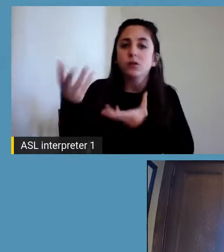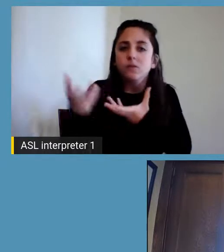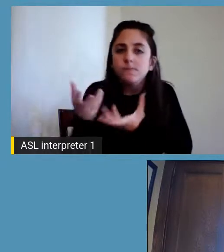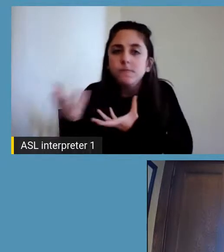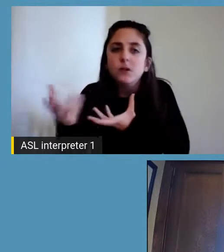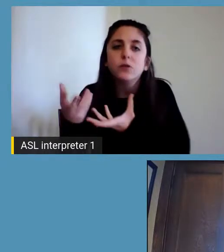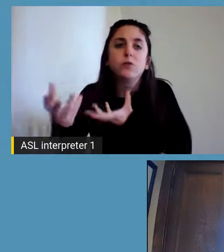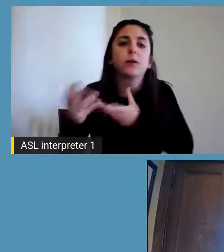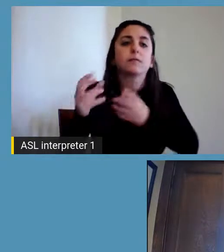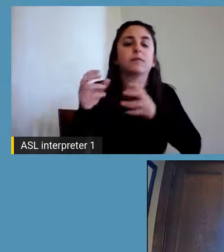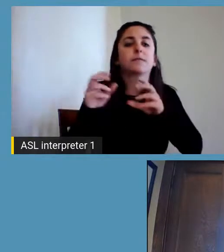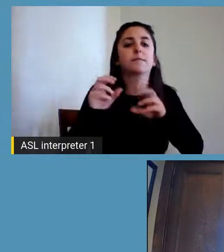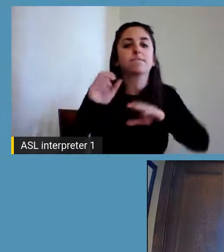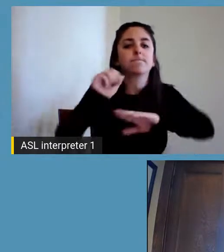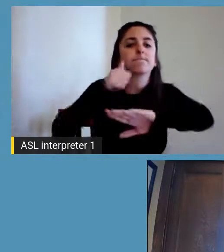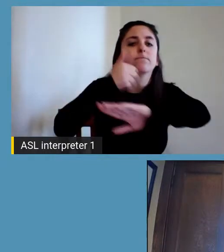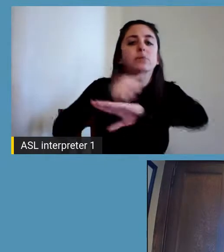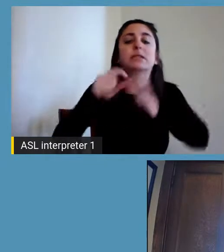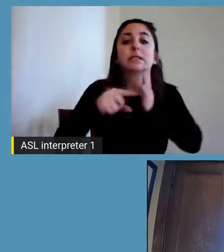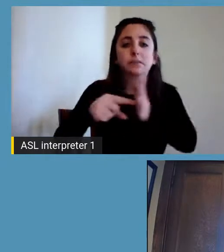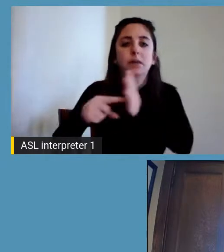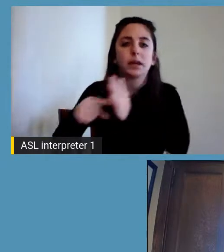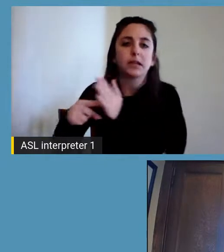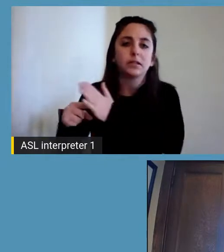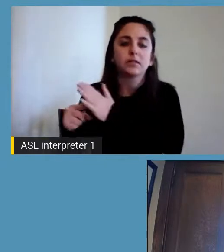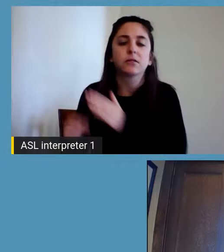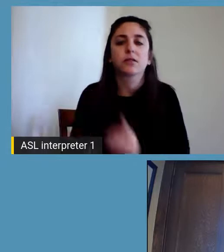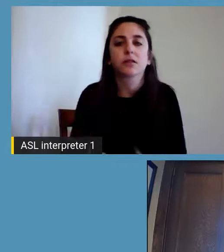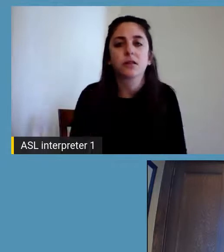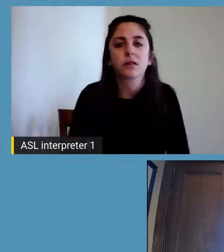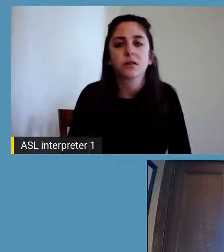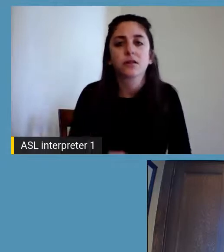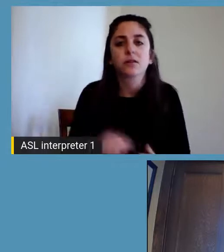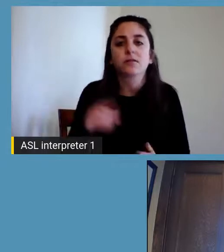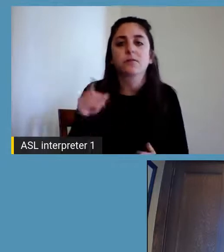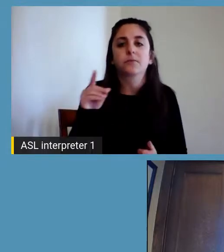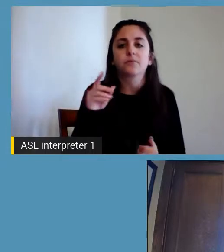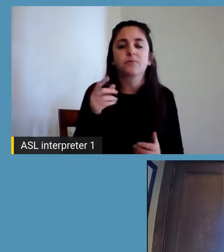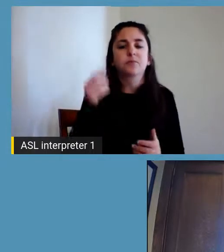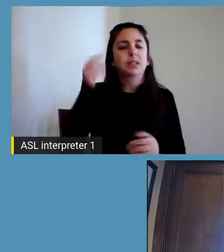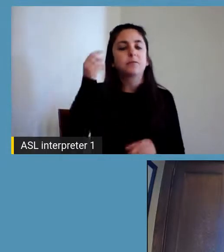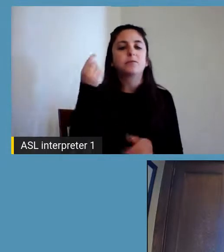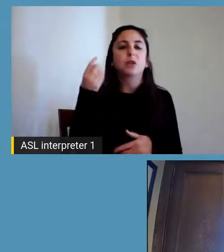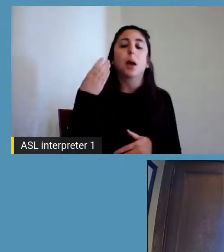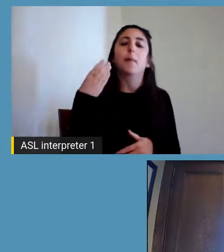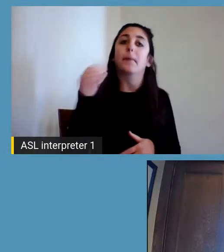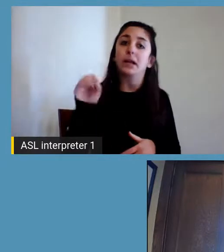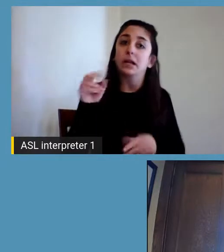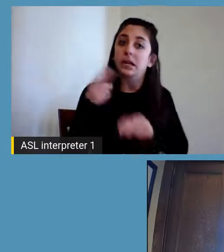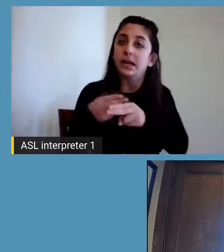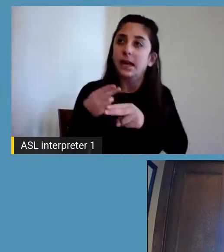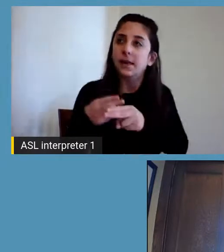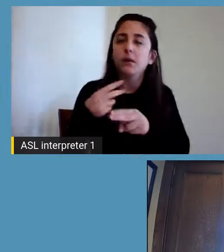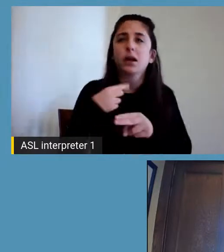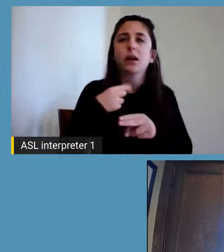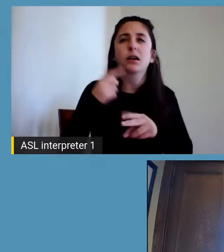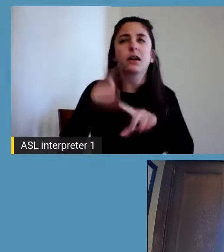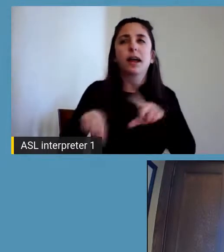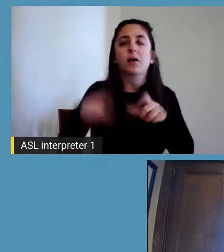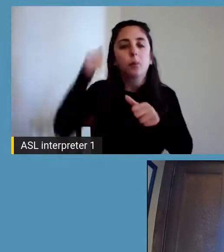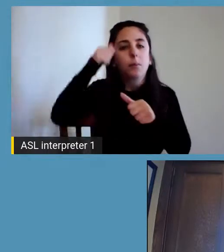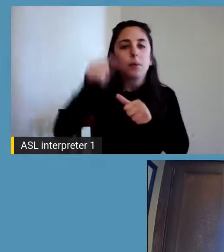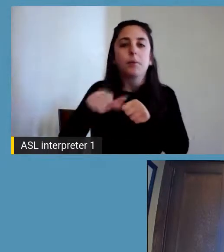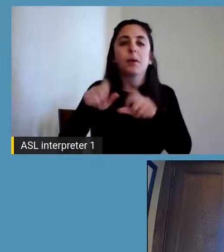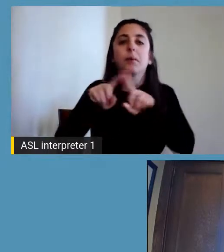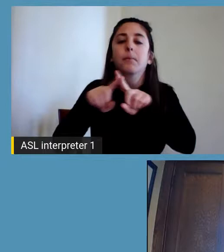And I can think of Joseph, but I can't remember Joseph's company name at the moment. But yes, those things exist, and I